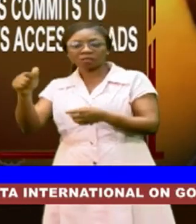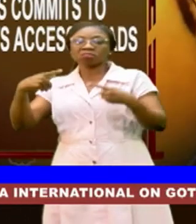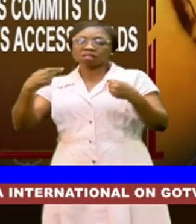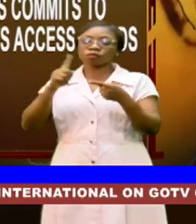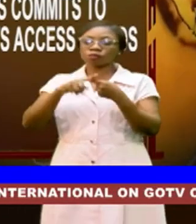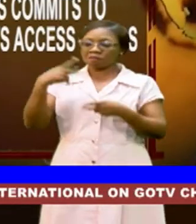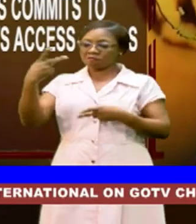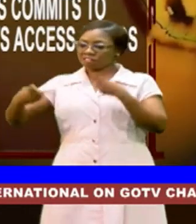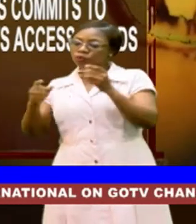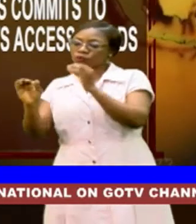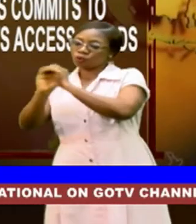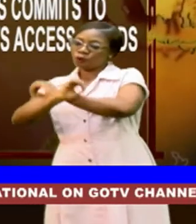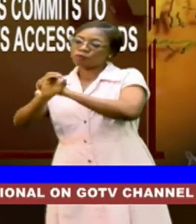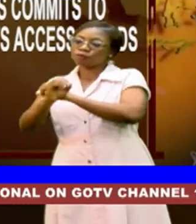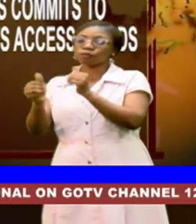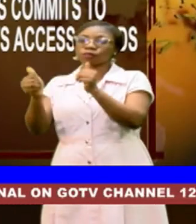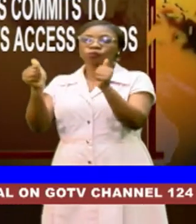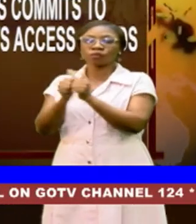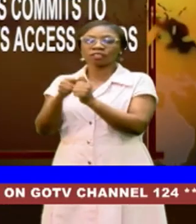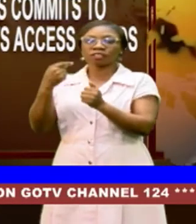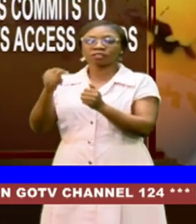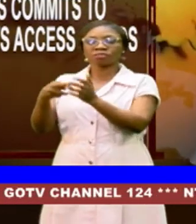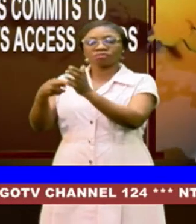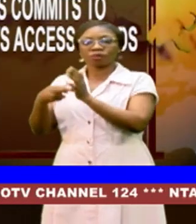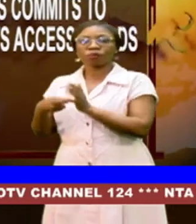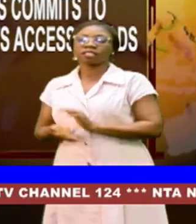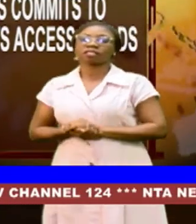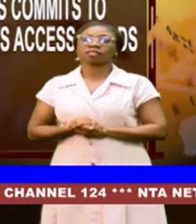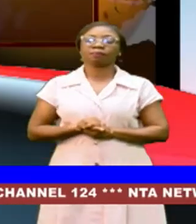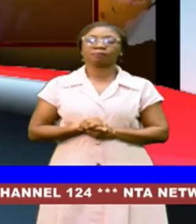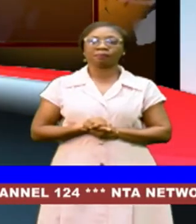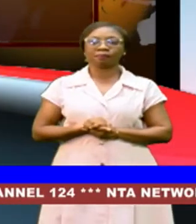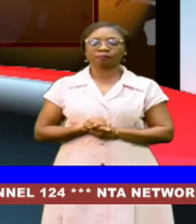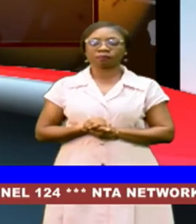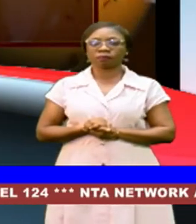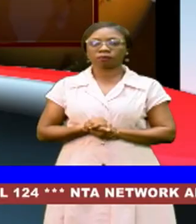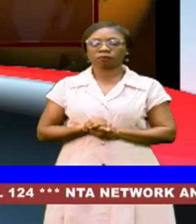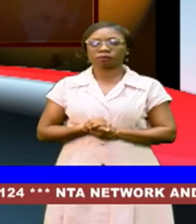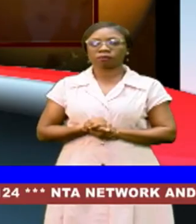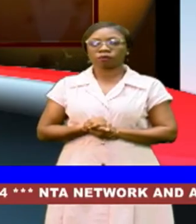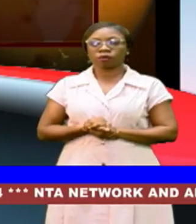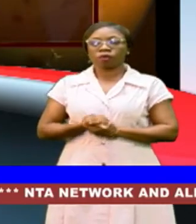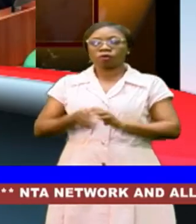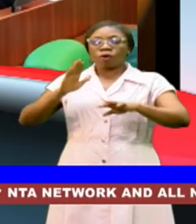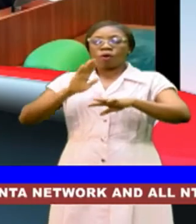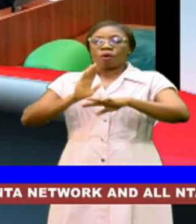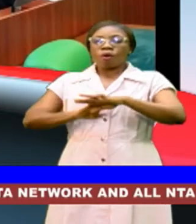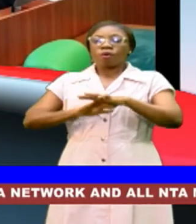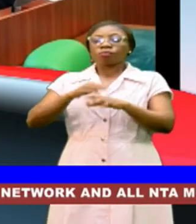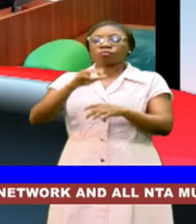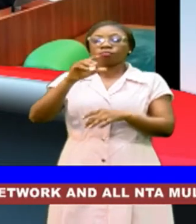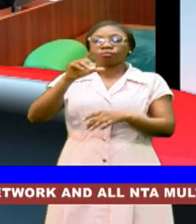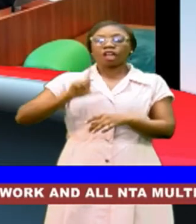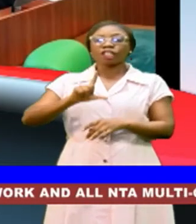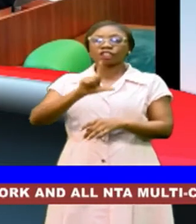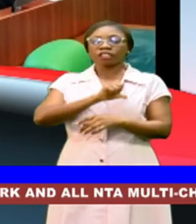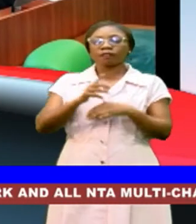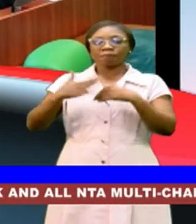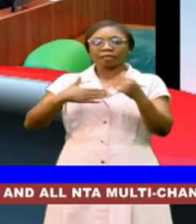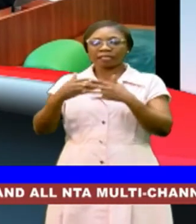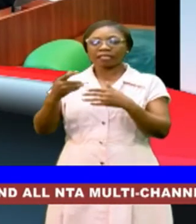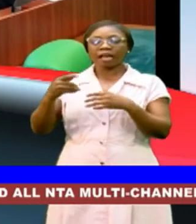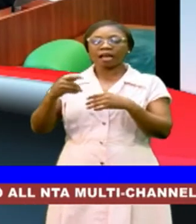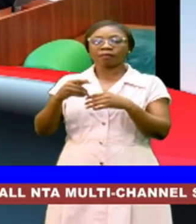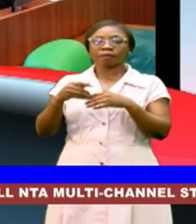office with the request. On legislative affairs, the House of Representatives